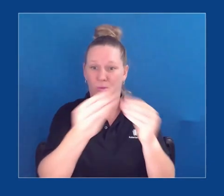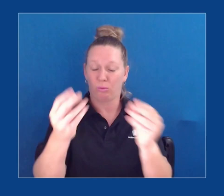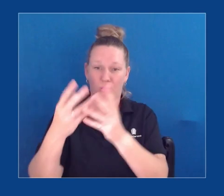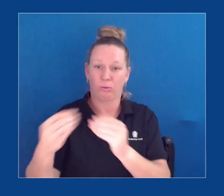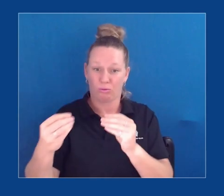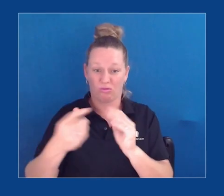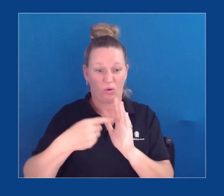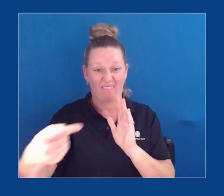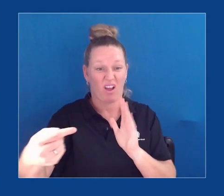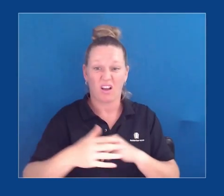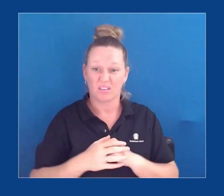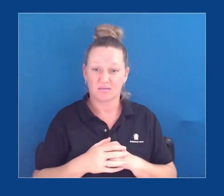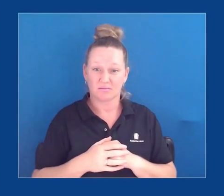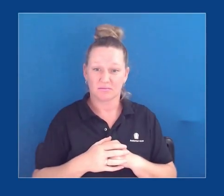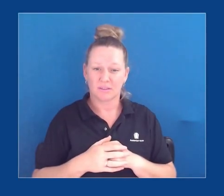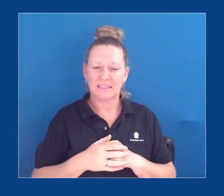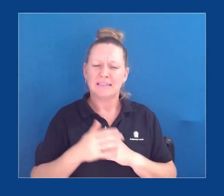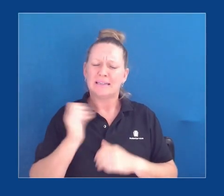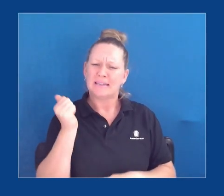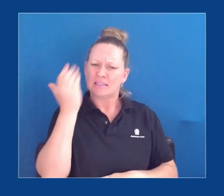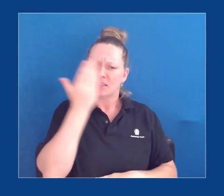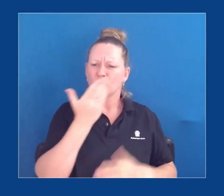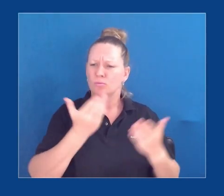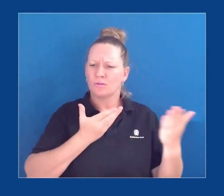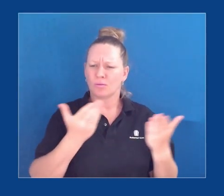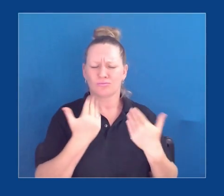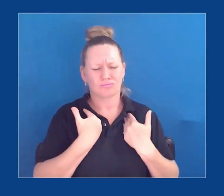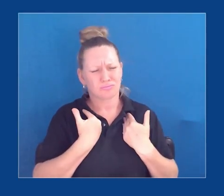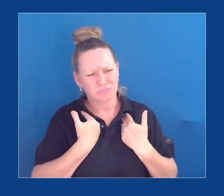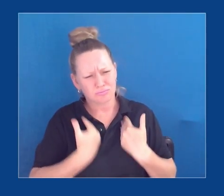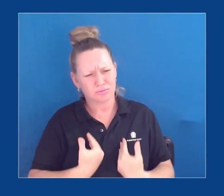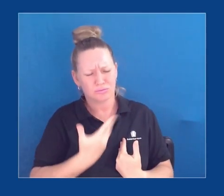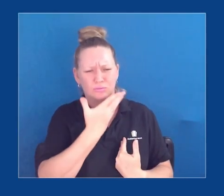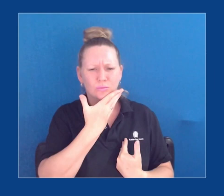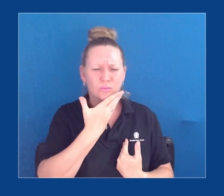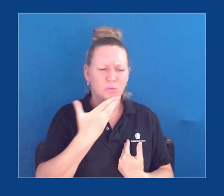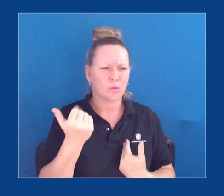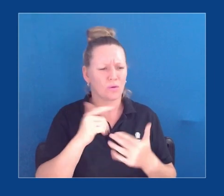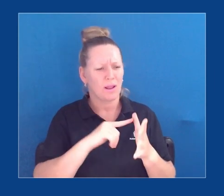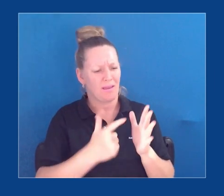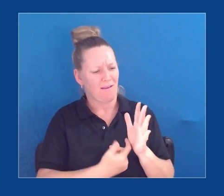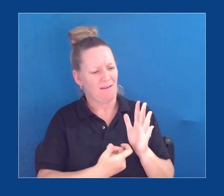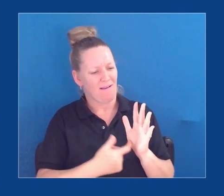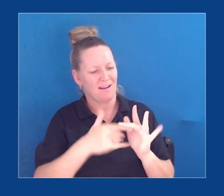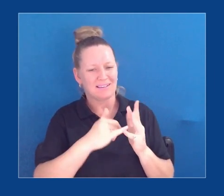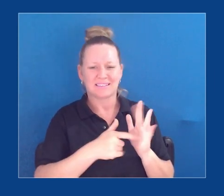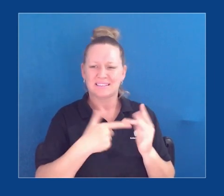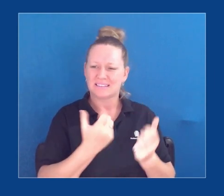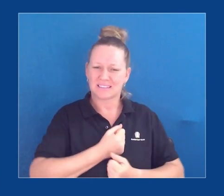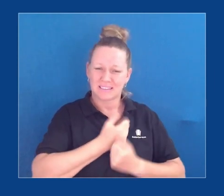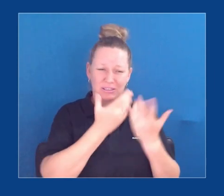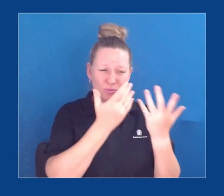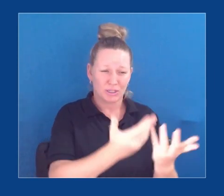our most rich and beautiful forms of artistic expression, and yet they remain unheard and